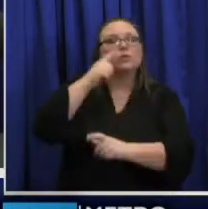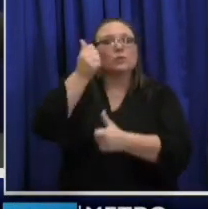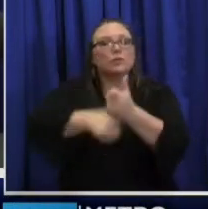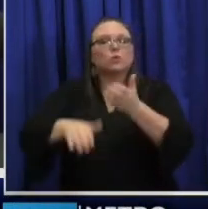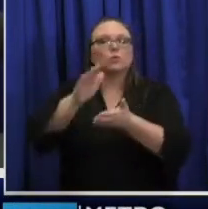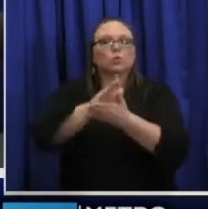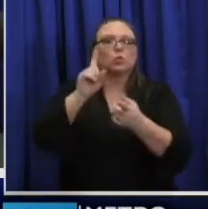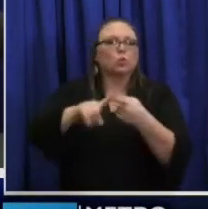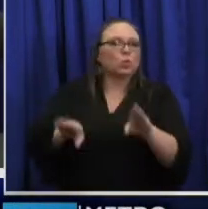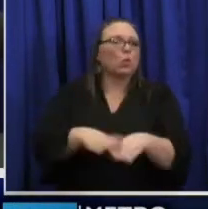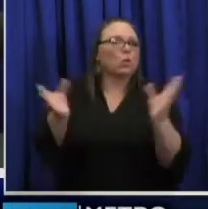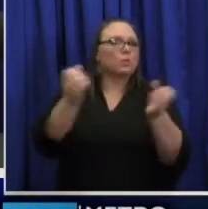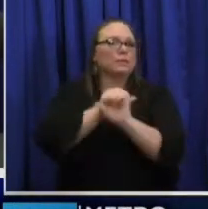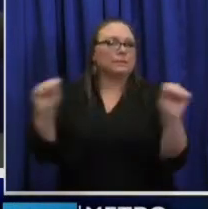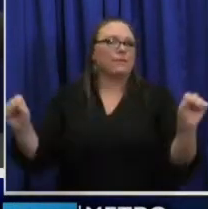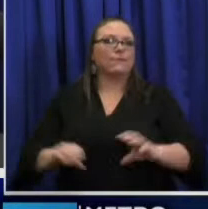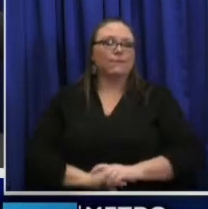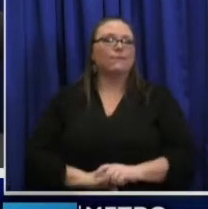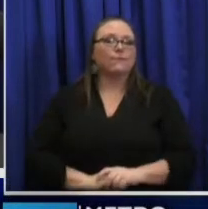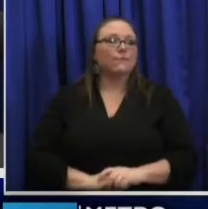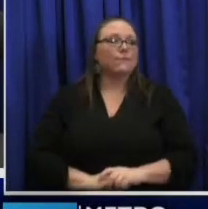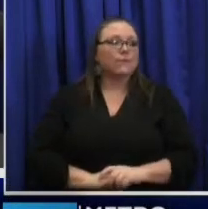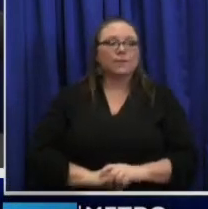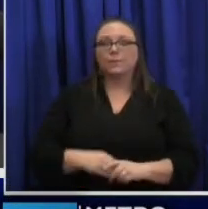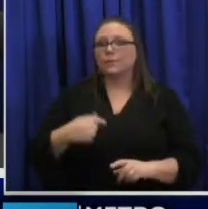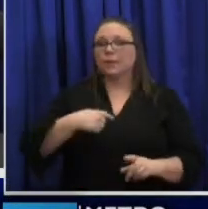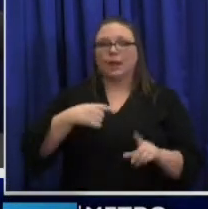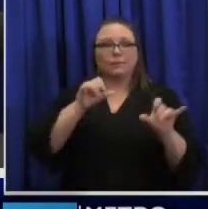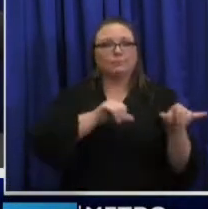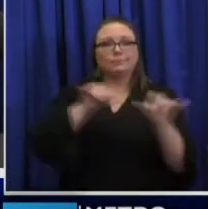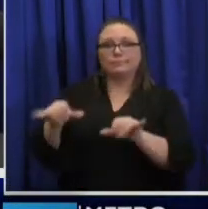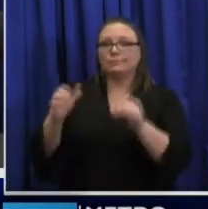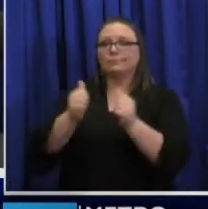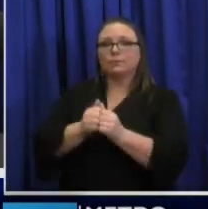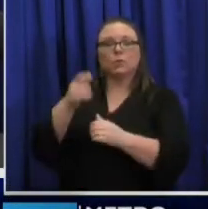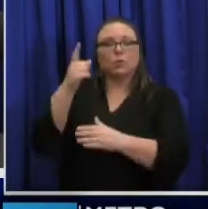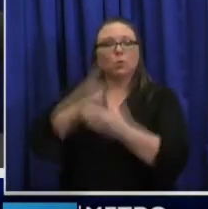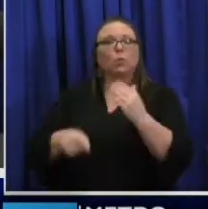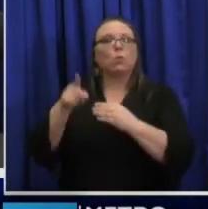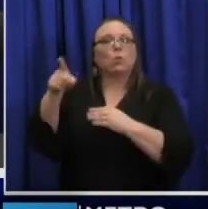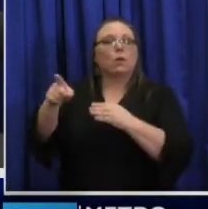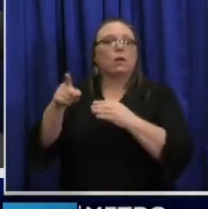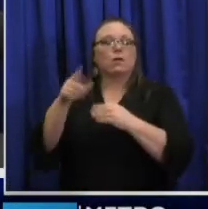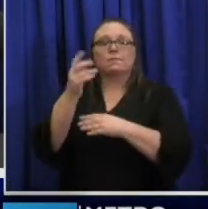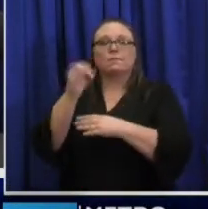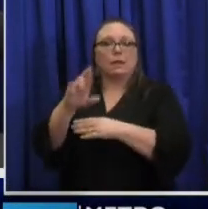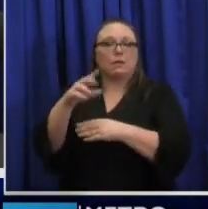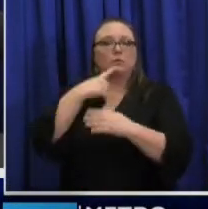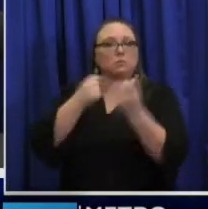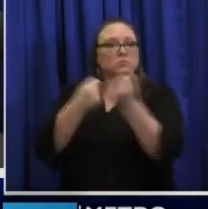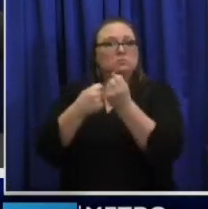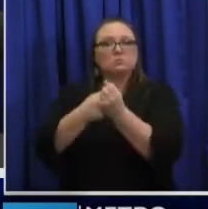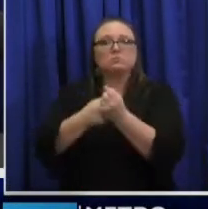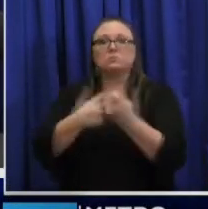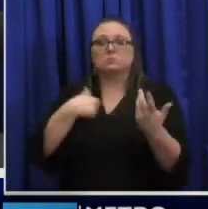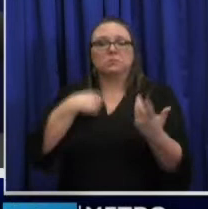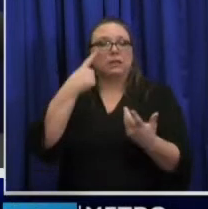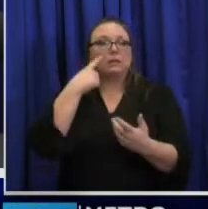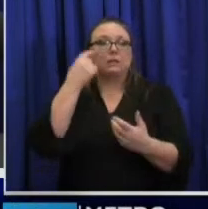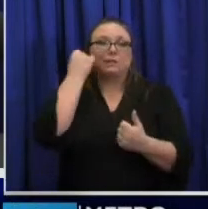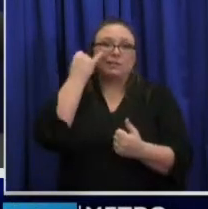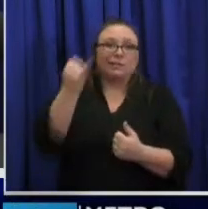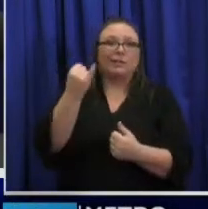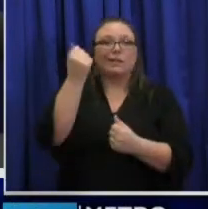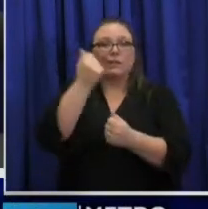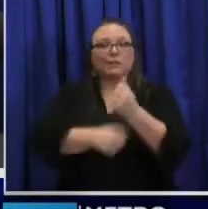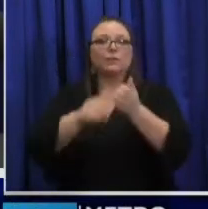safely. So I think I echo a lot of what the mayor said, and I think if